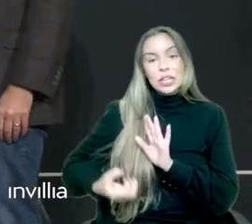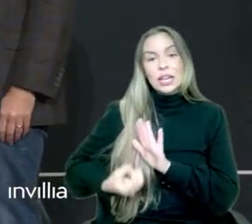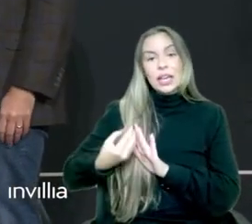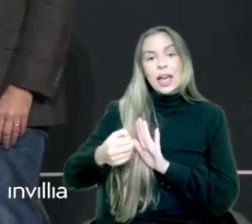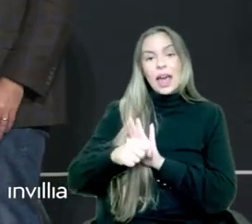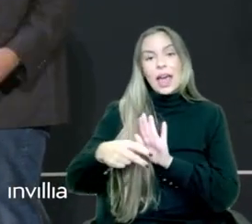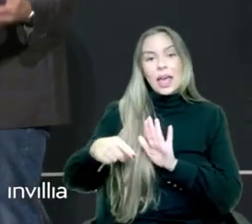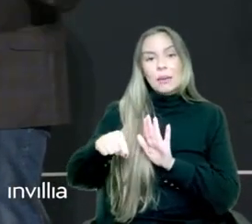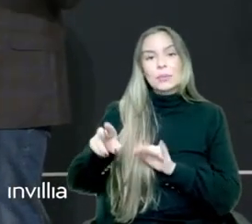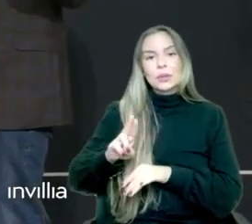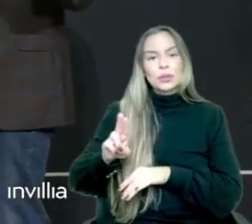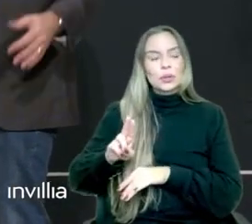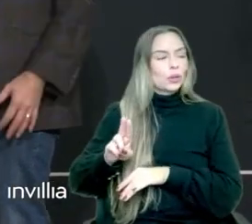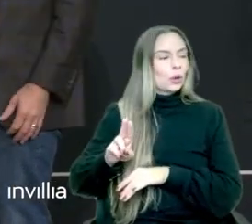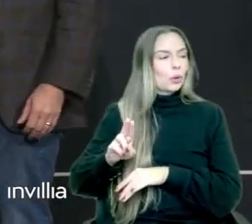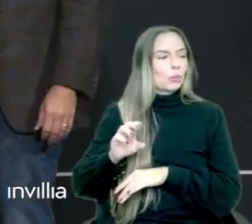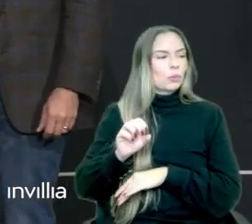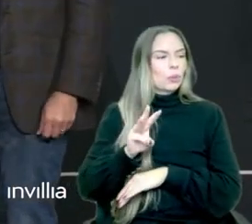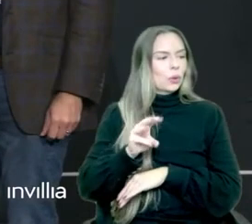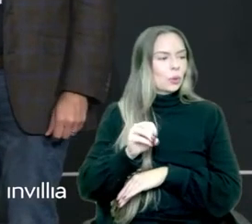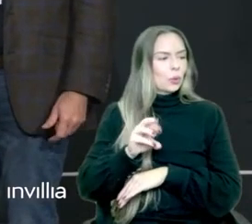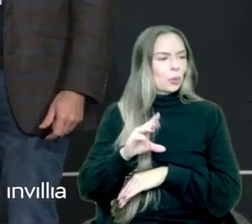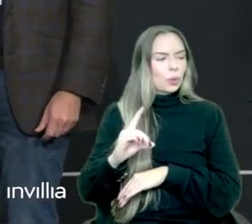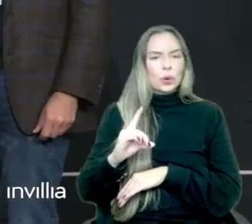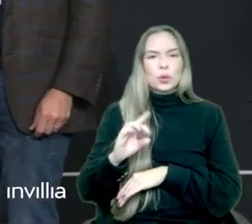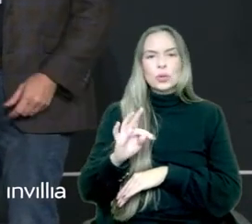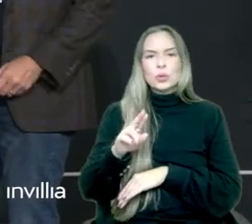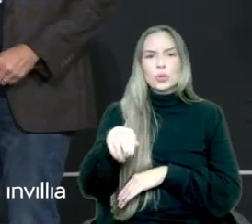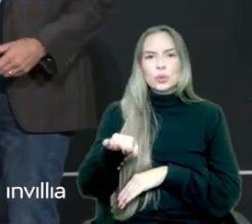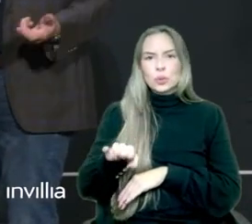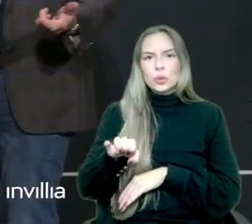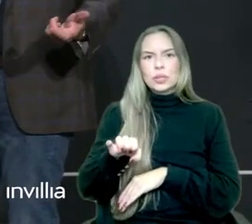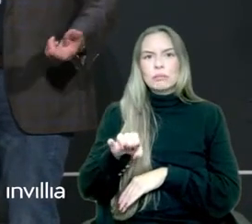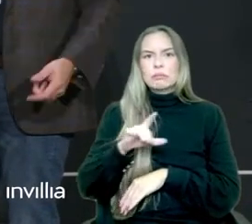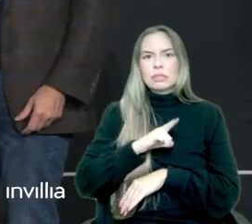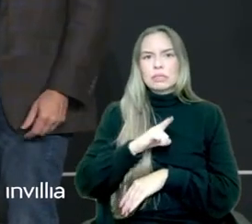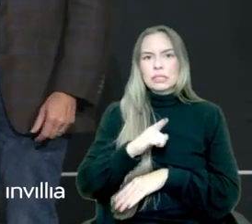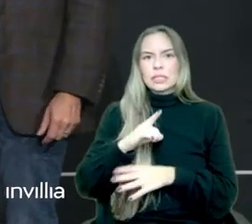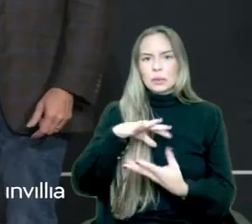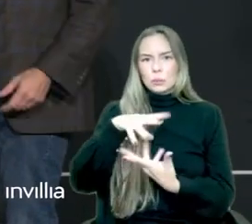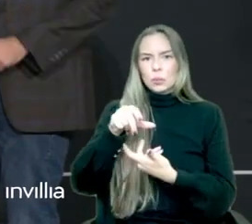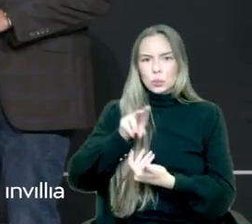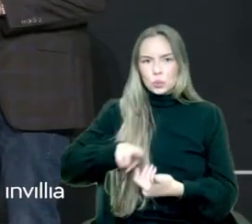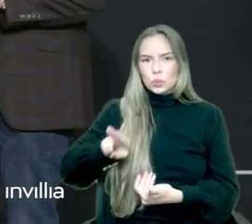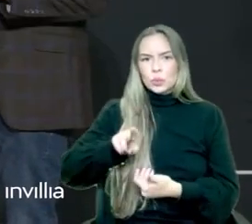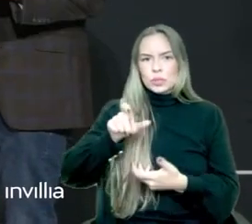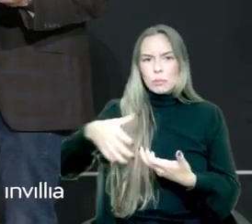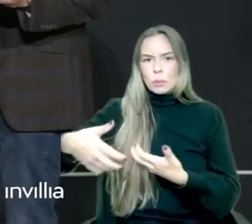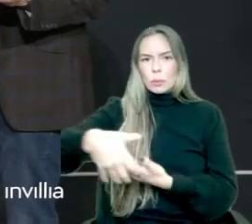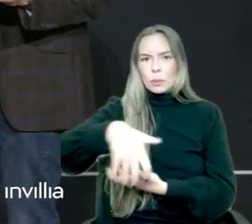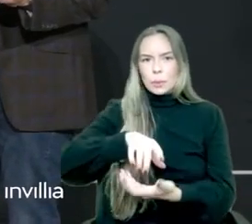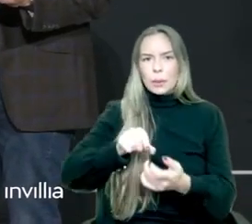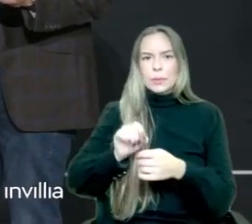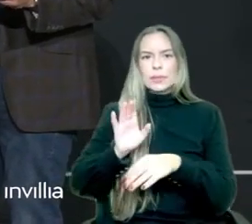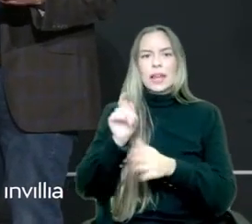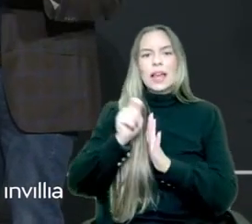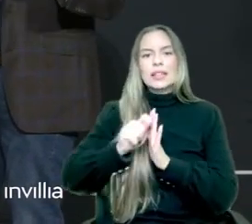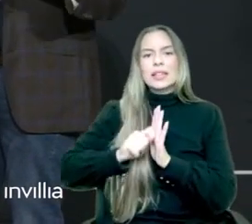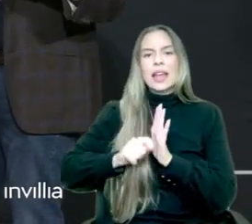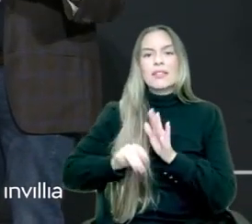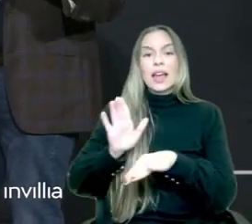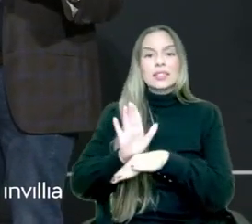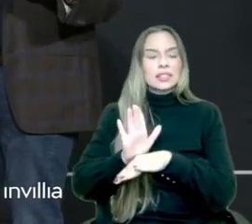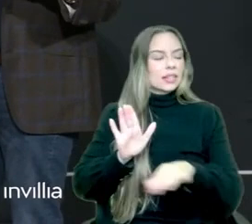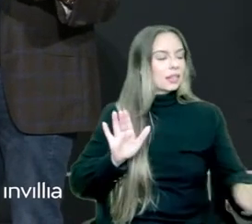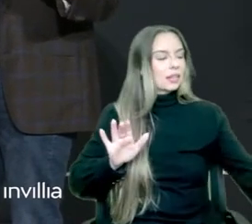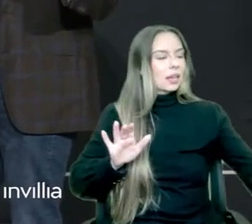has over 10 million current active users globally. It's a reading writing assistant. Got a lot of feedback from the users on how